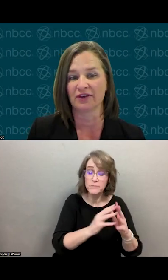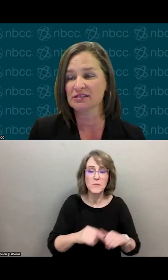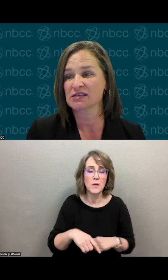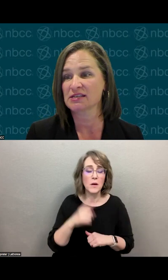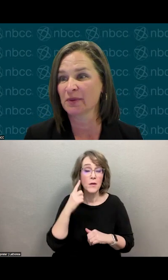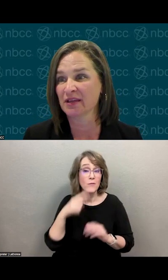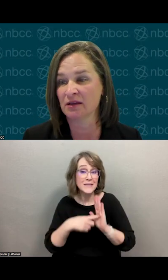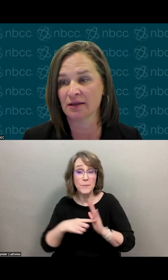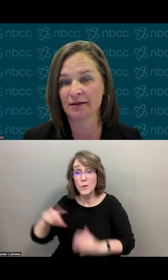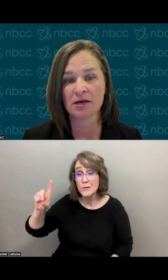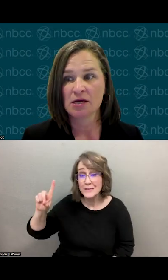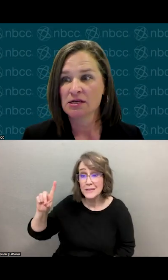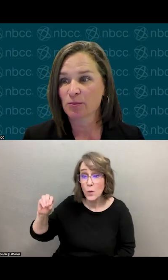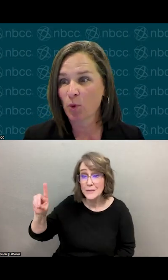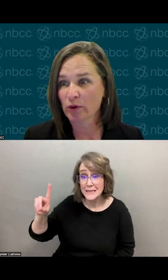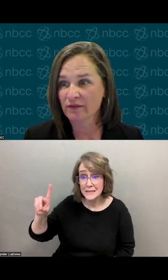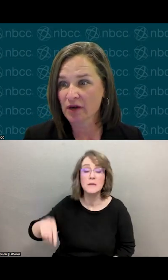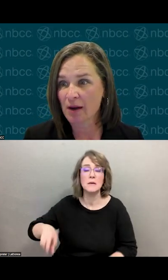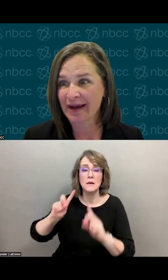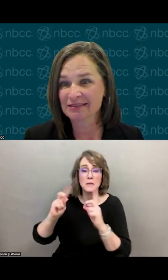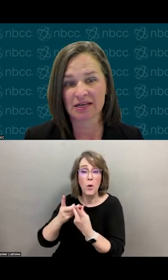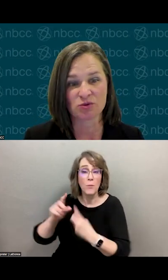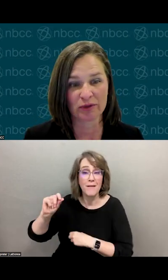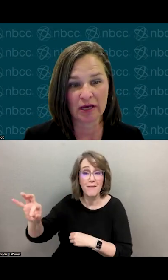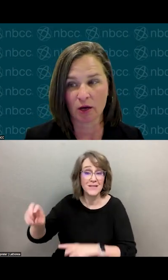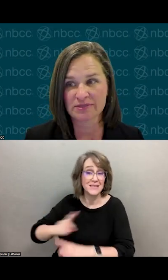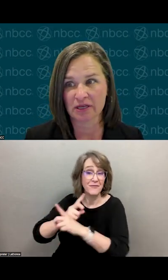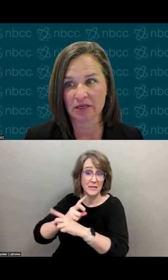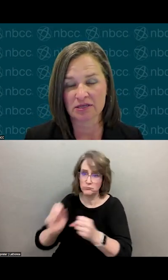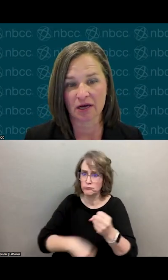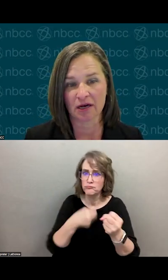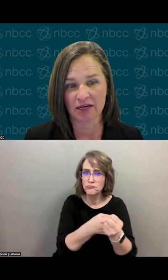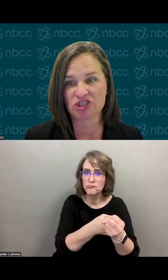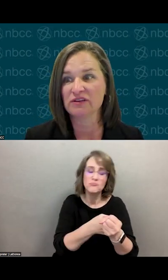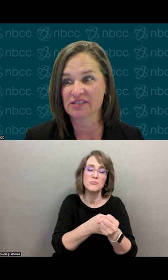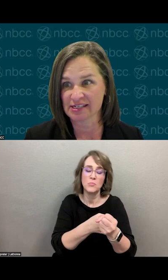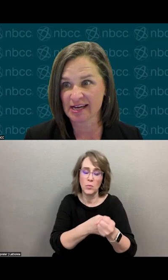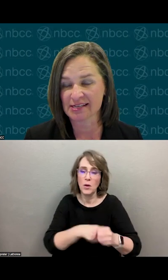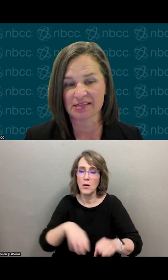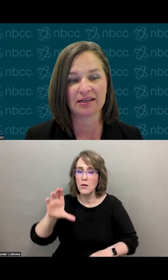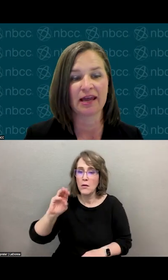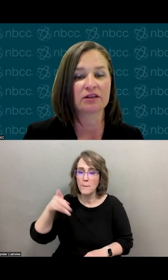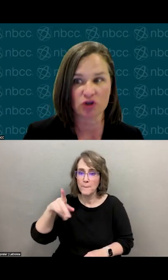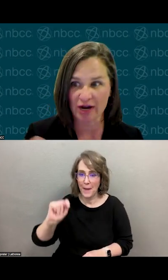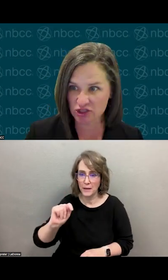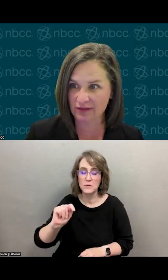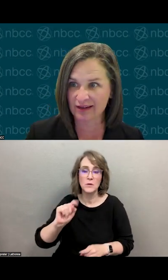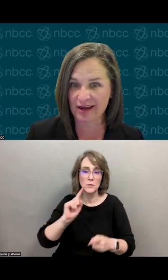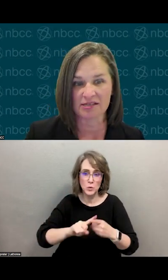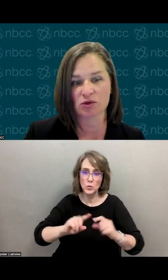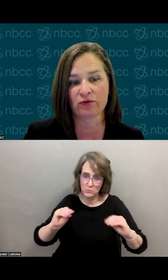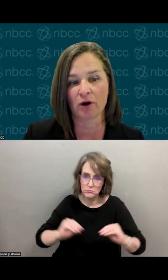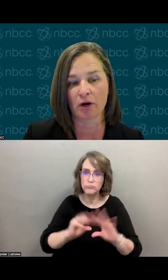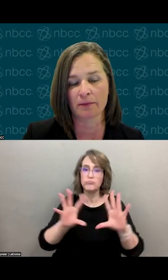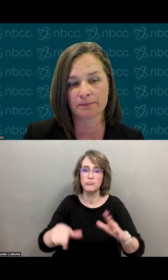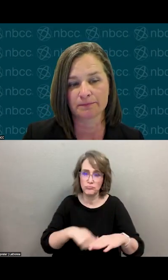of Defense has been in support of the compact and has really helped it achieve success and gain the traction that it